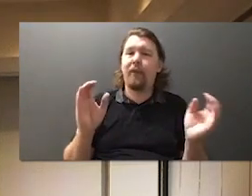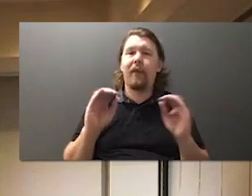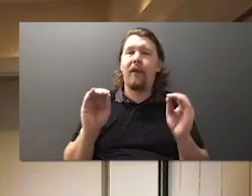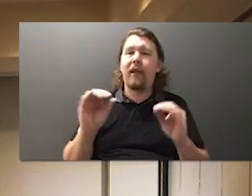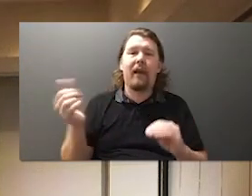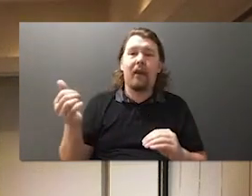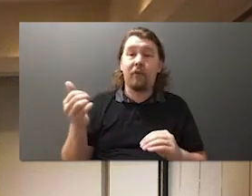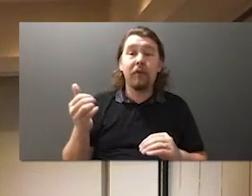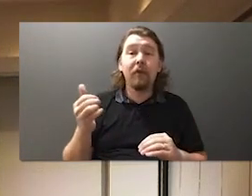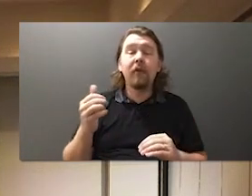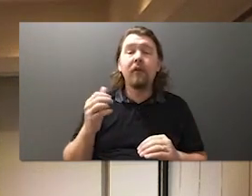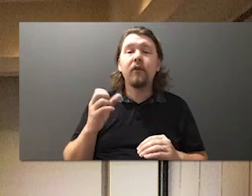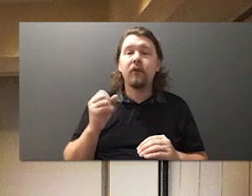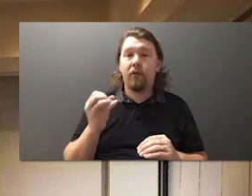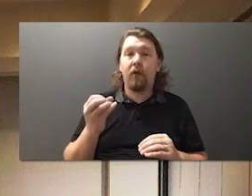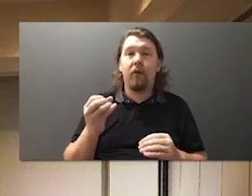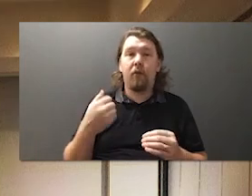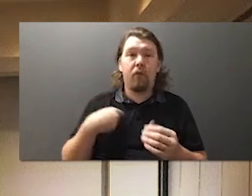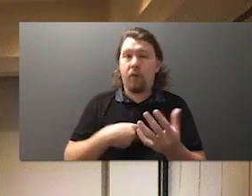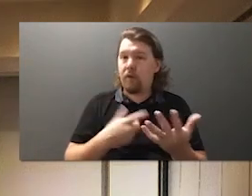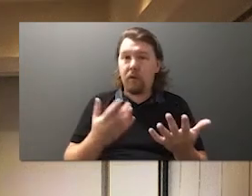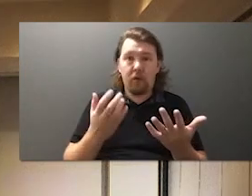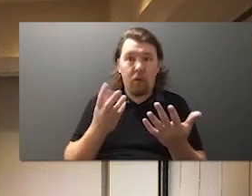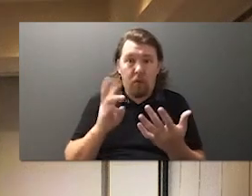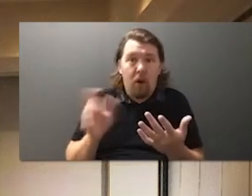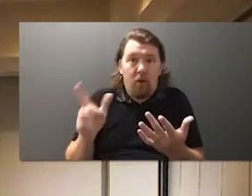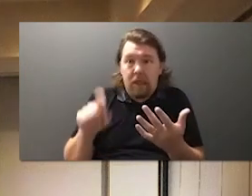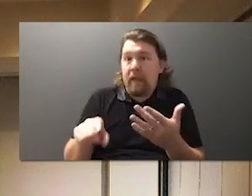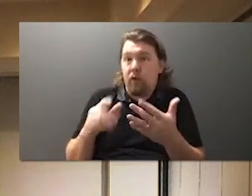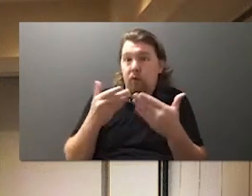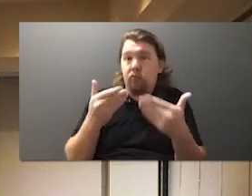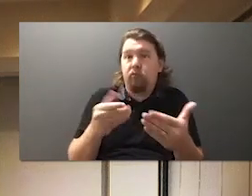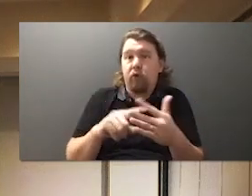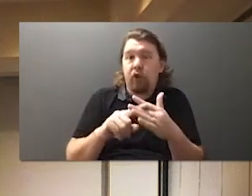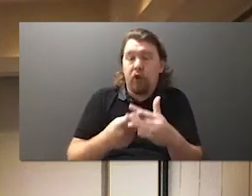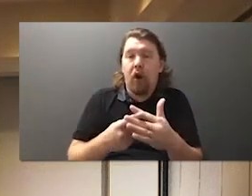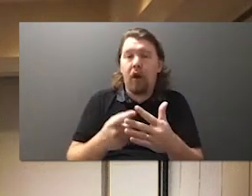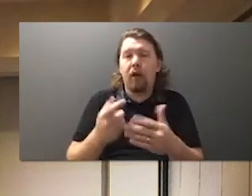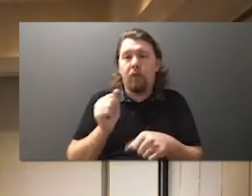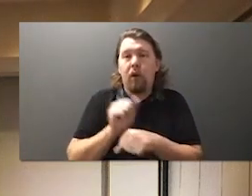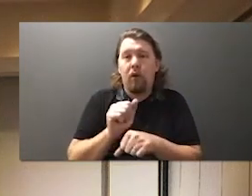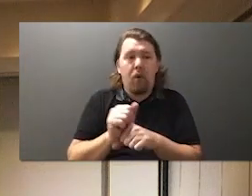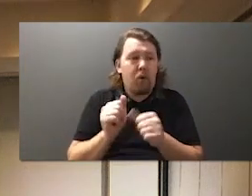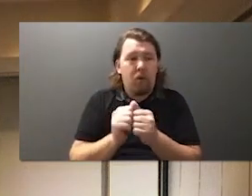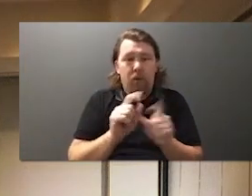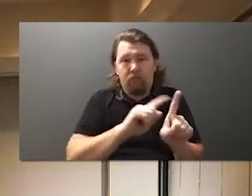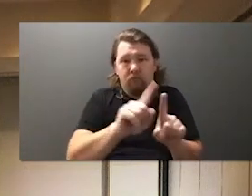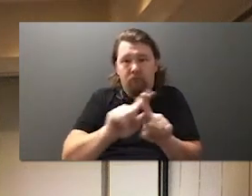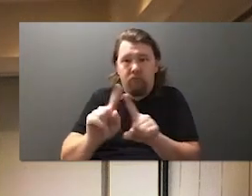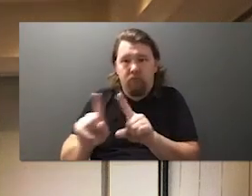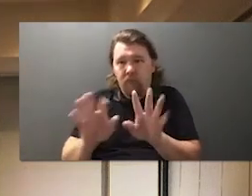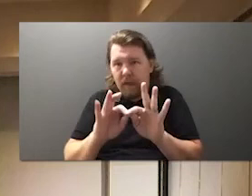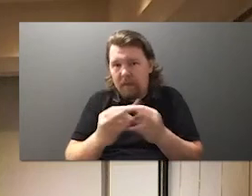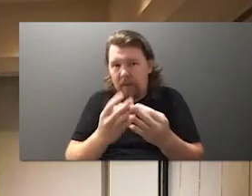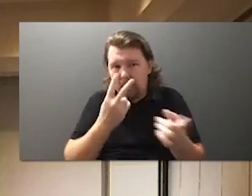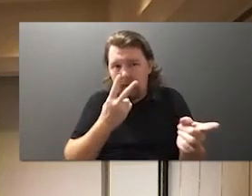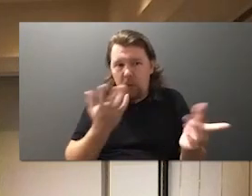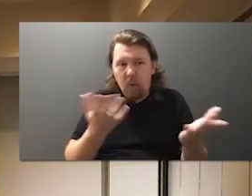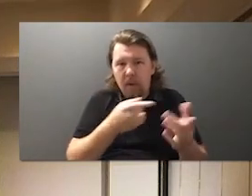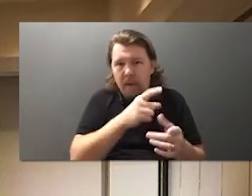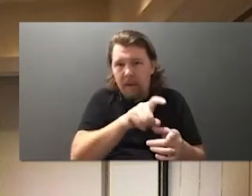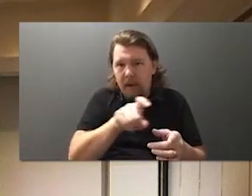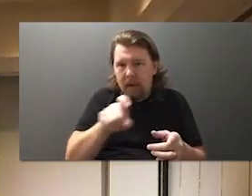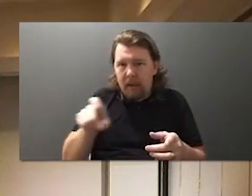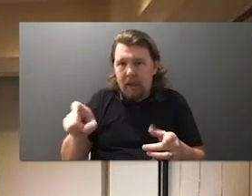time, there's nothing really out there like this. So it was let's get it started, and we can kind of work with the different families to see what they're